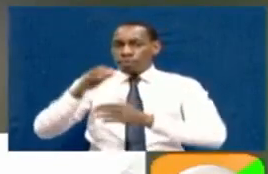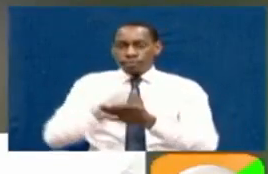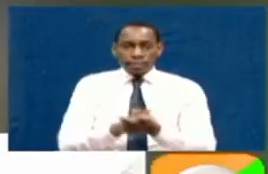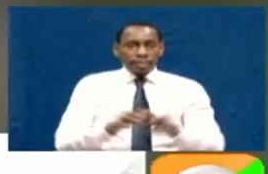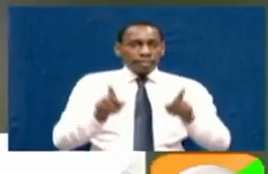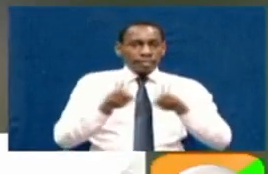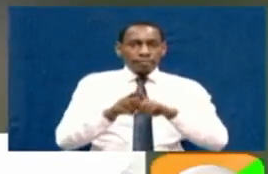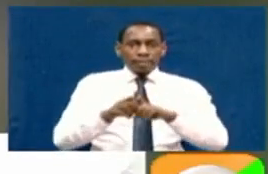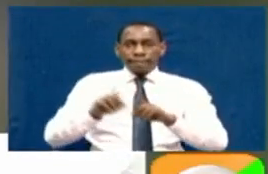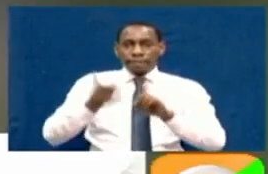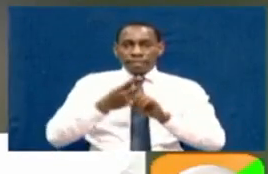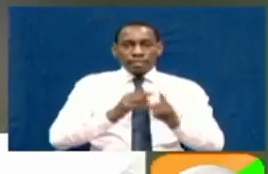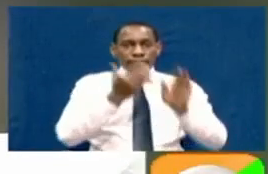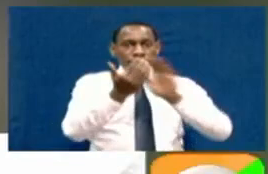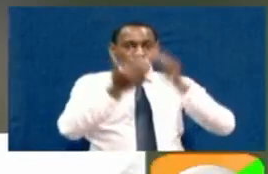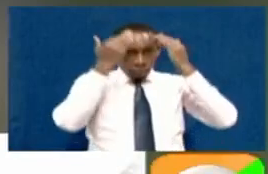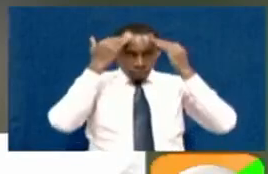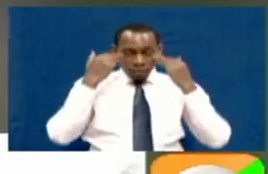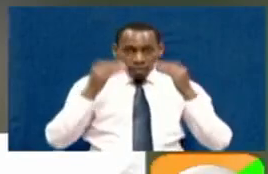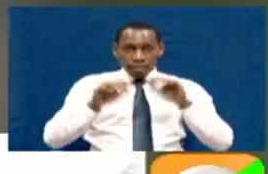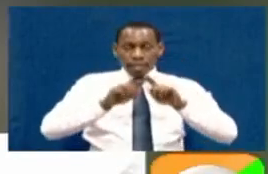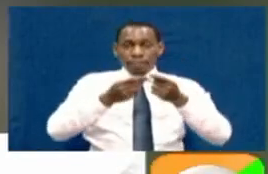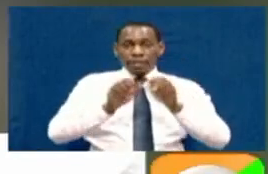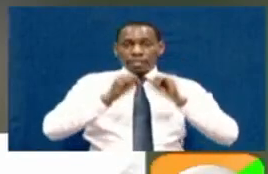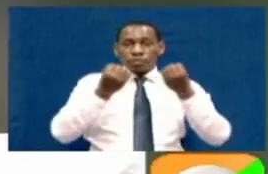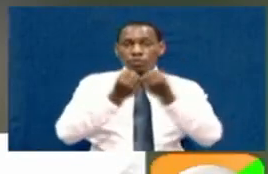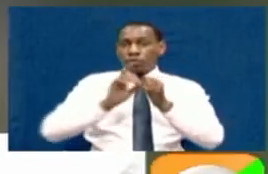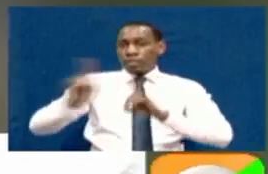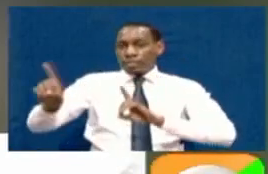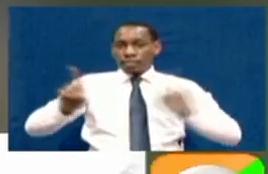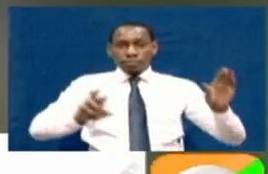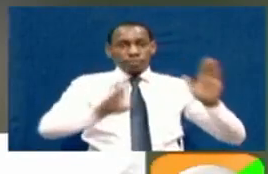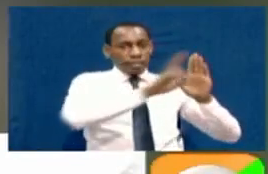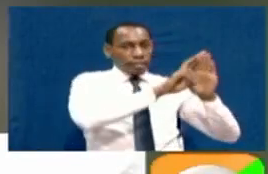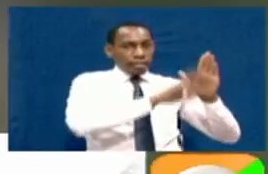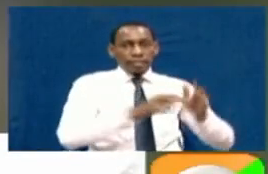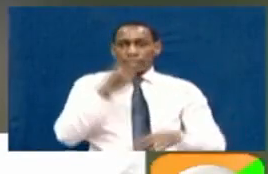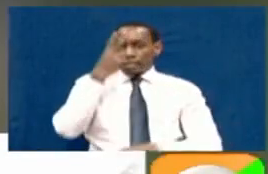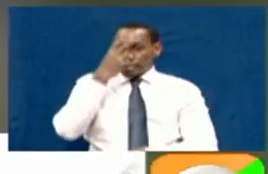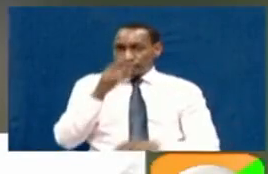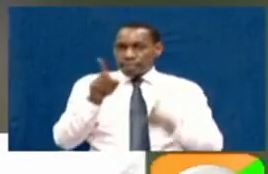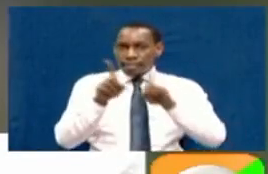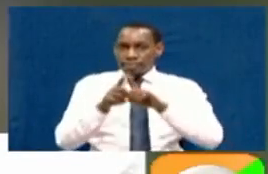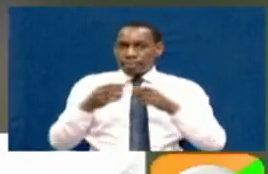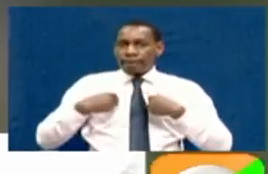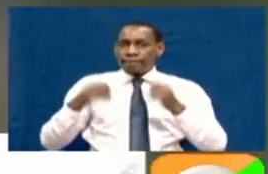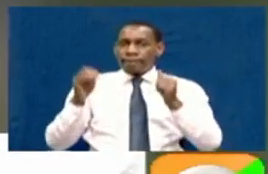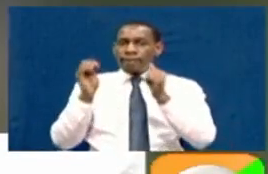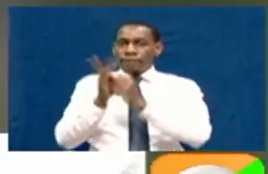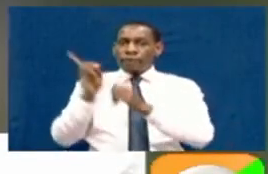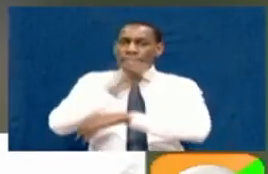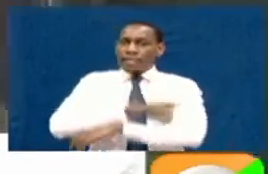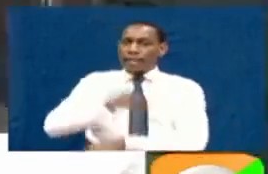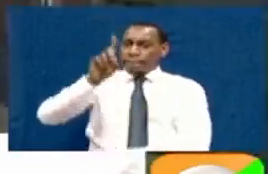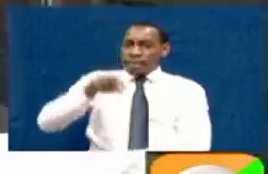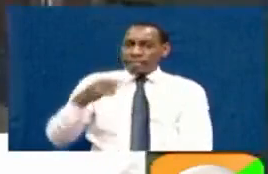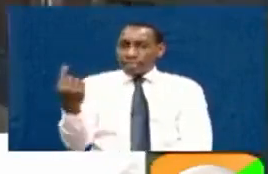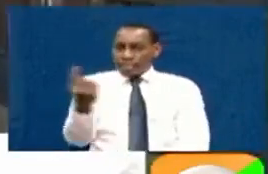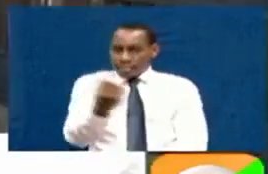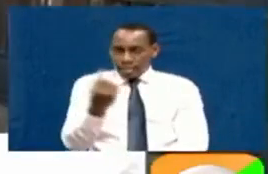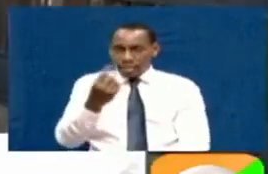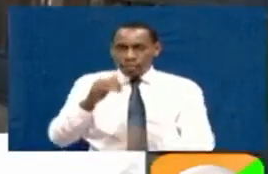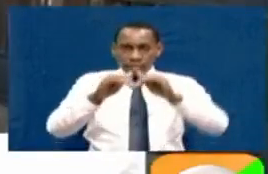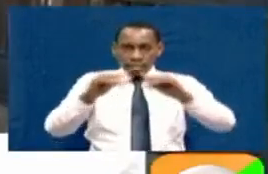Other than facing prosecution for flouting social distancing regulations, the suspects will also earn a 14-day mandatory seclusion in